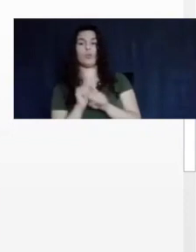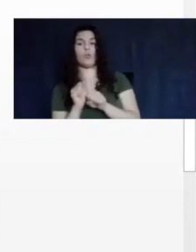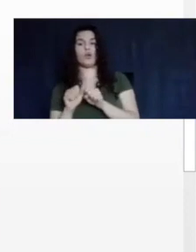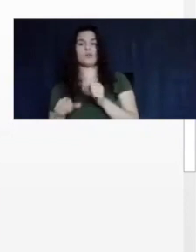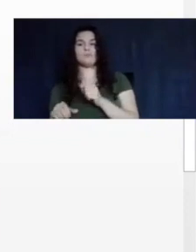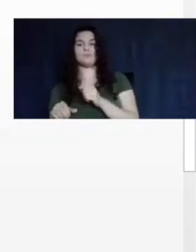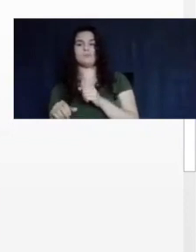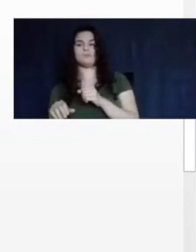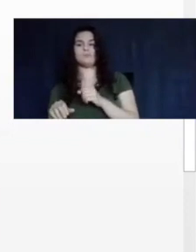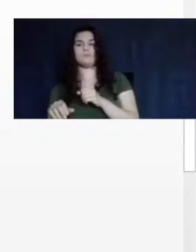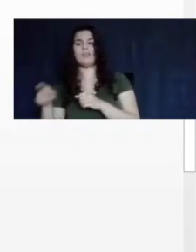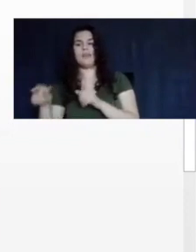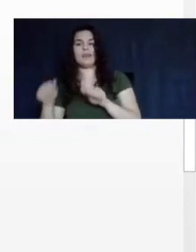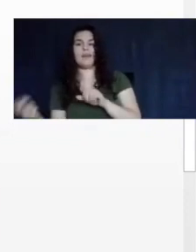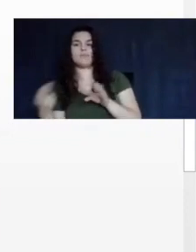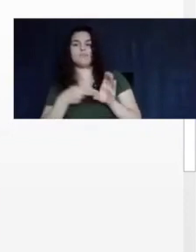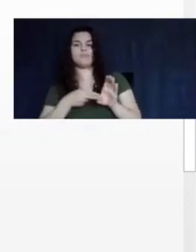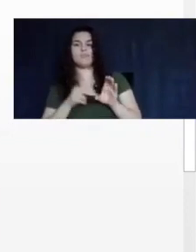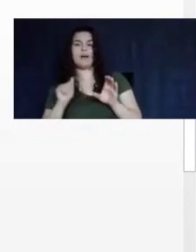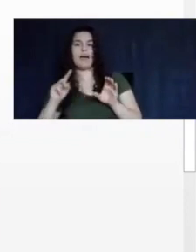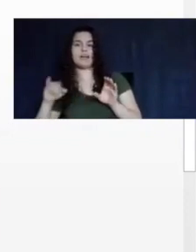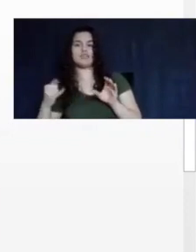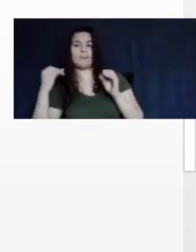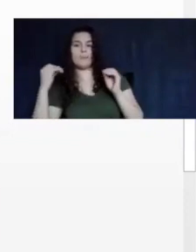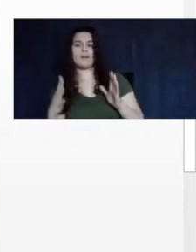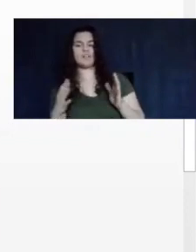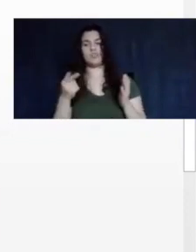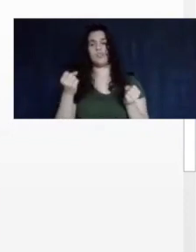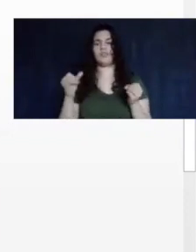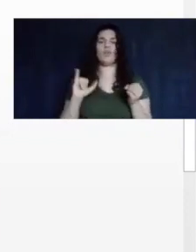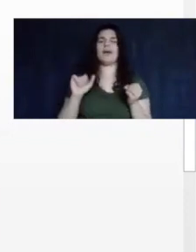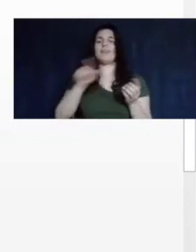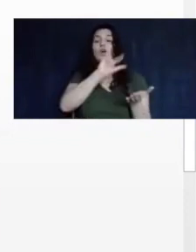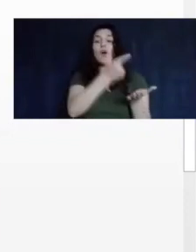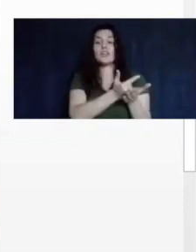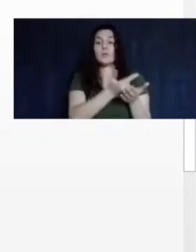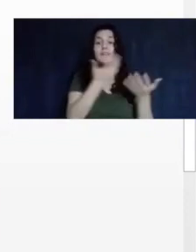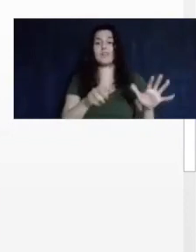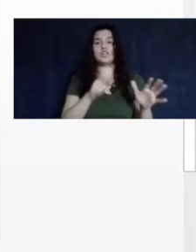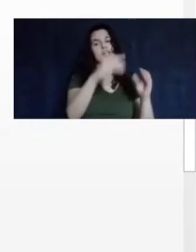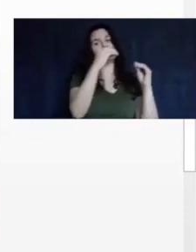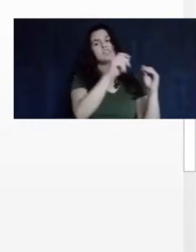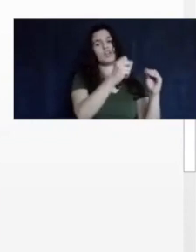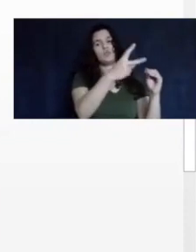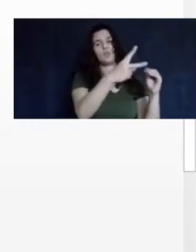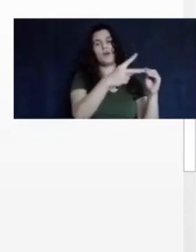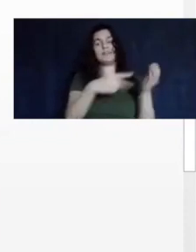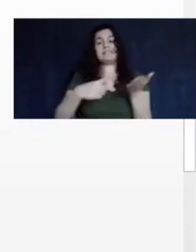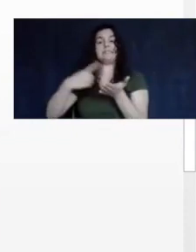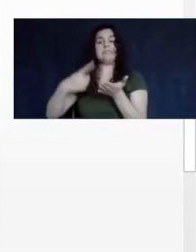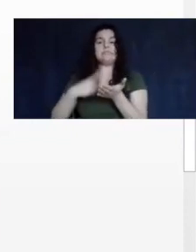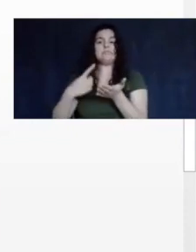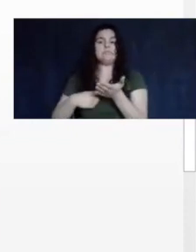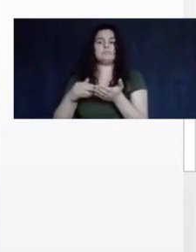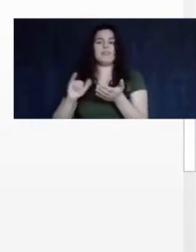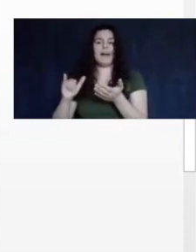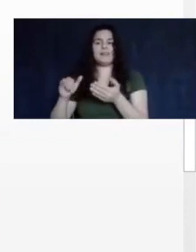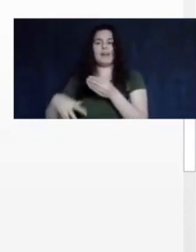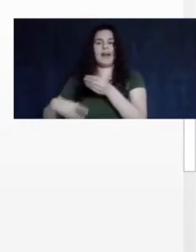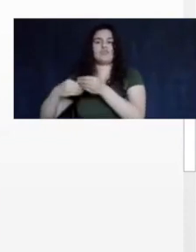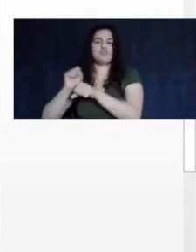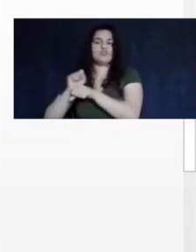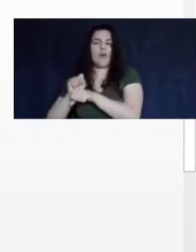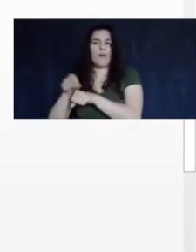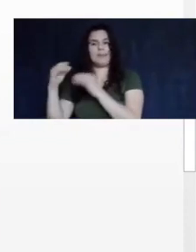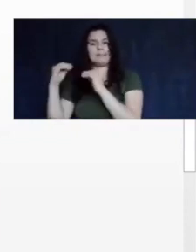visiting lecturer or an adjunct. So that's kind of how the layout of the courses